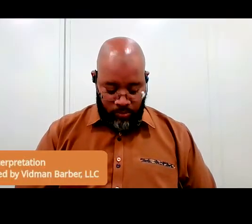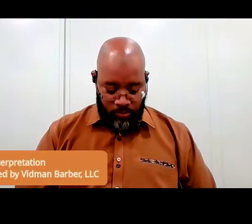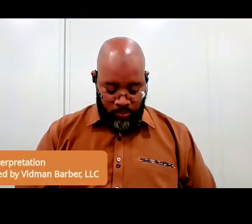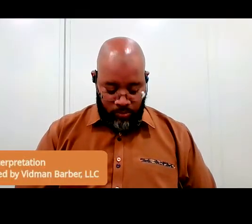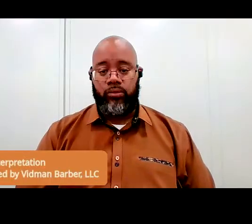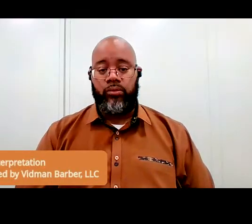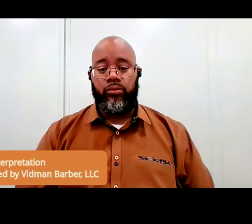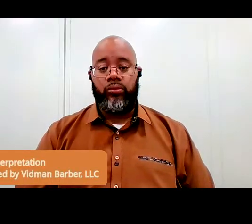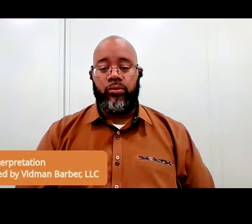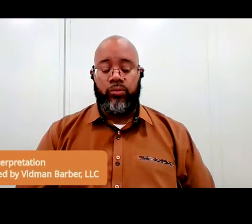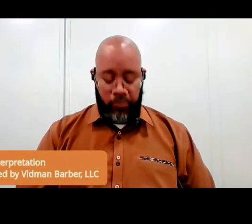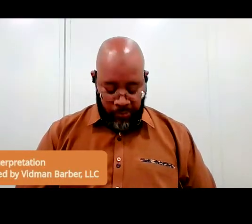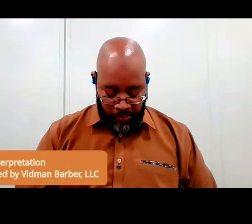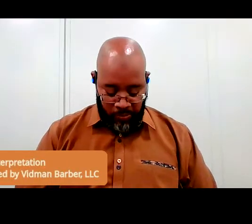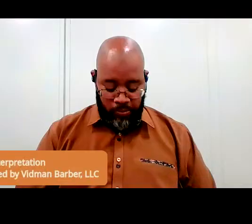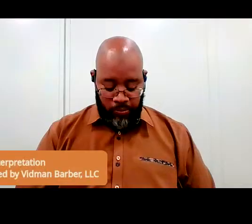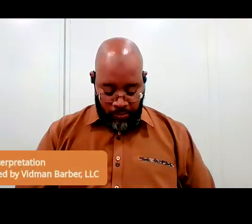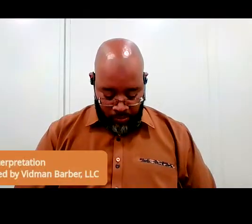everyone backstage.